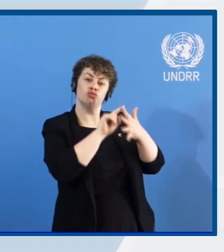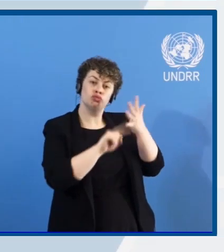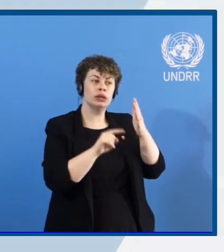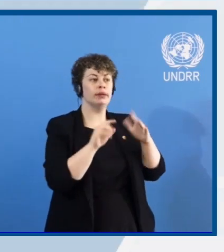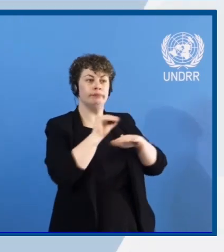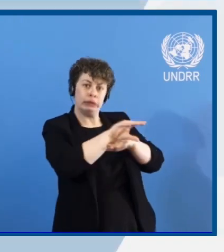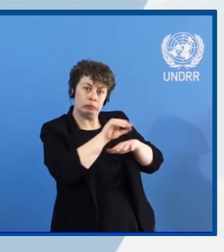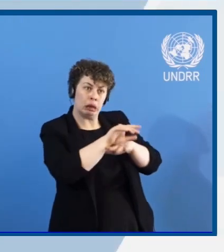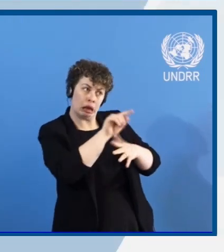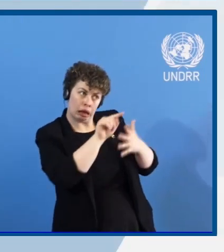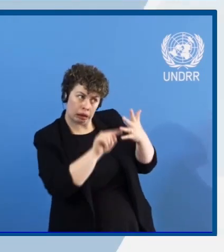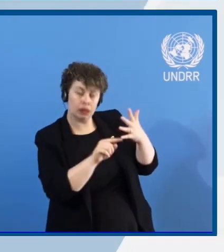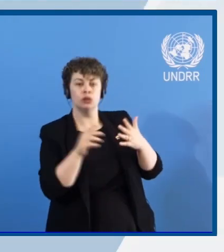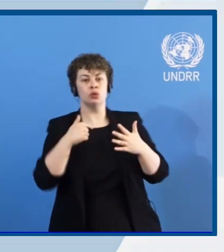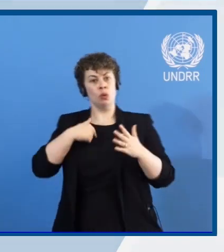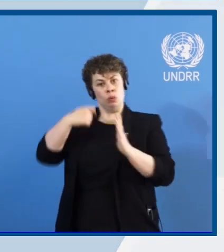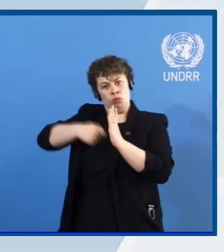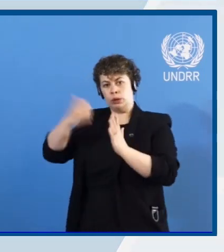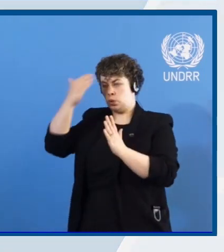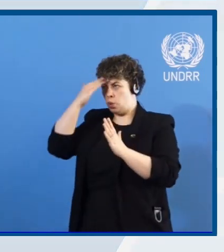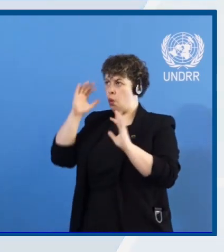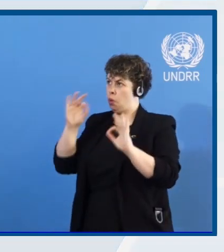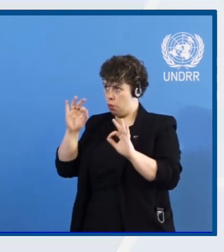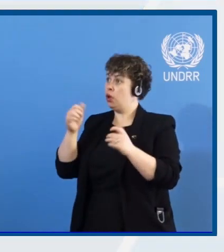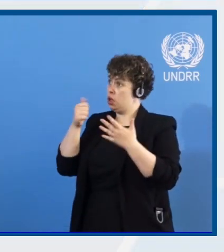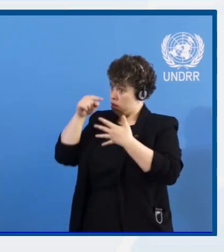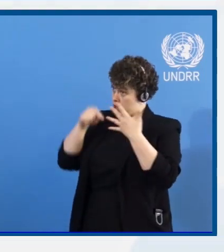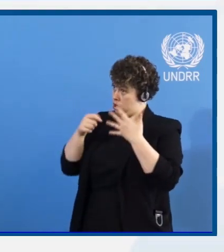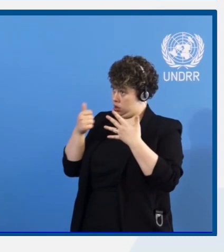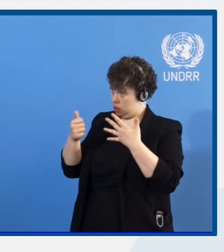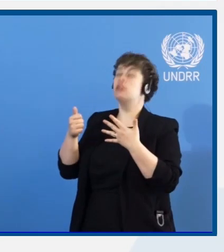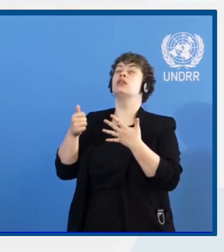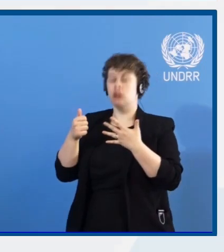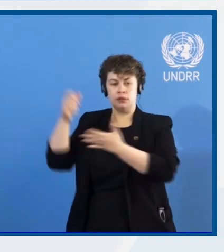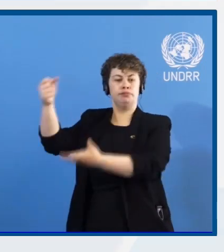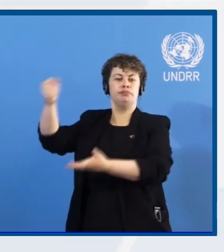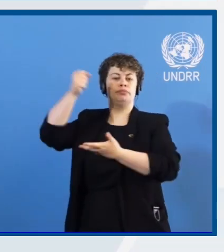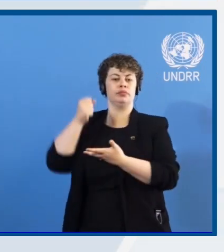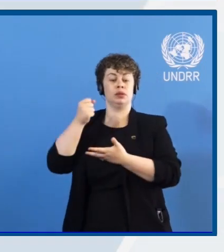willing to invest in them. So this is one of the good examples that we can all